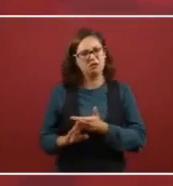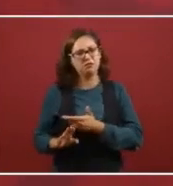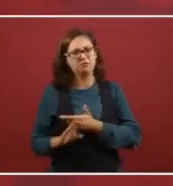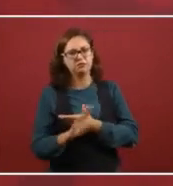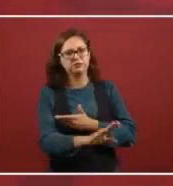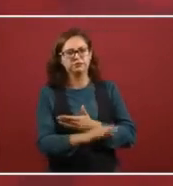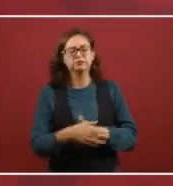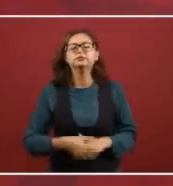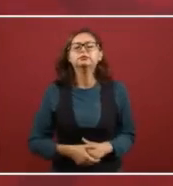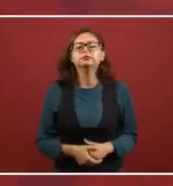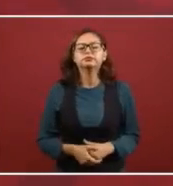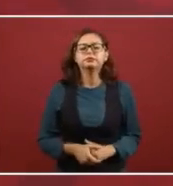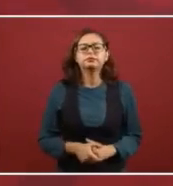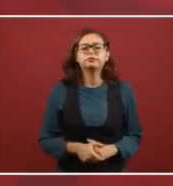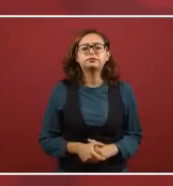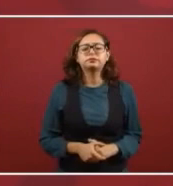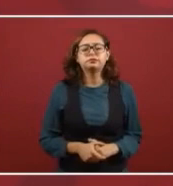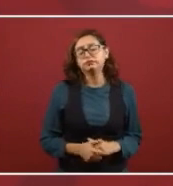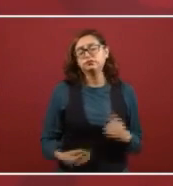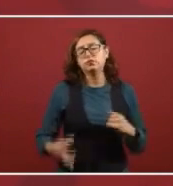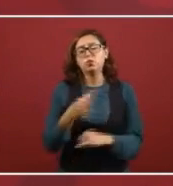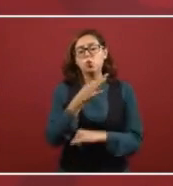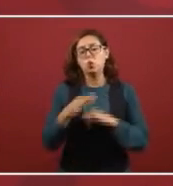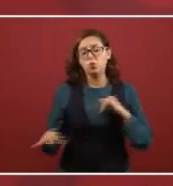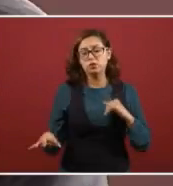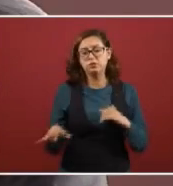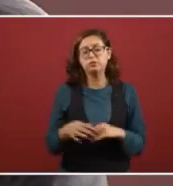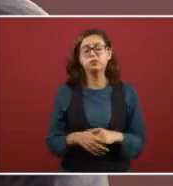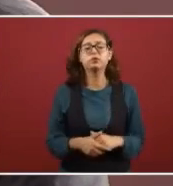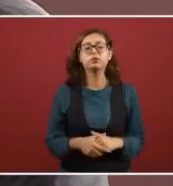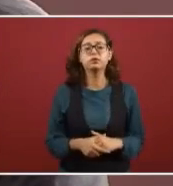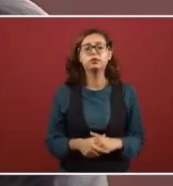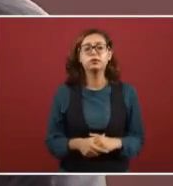And last, we want to say that we've established contact